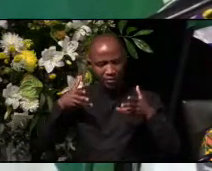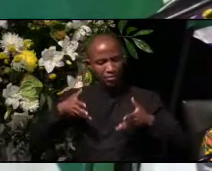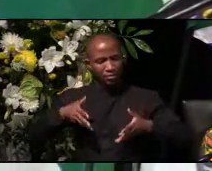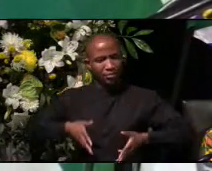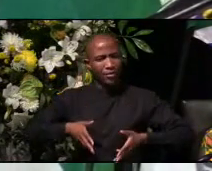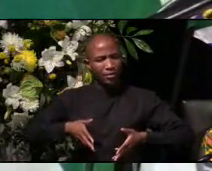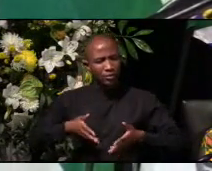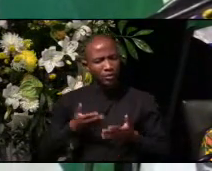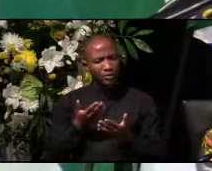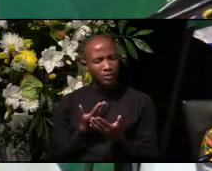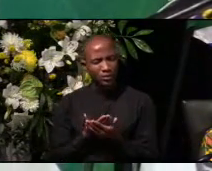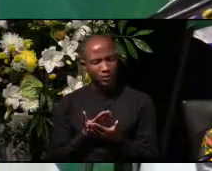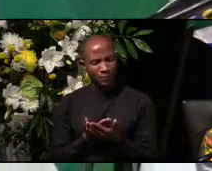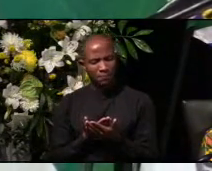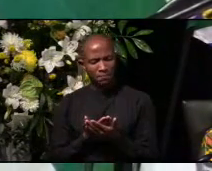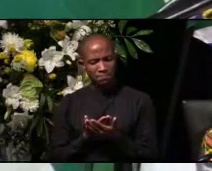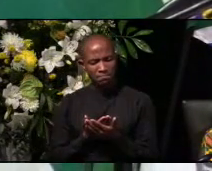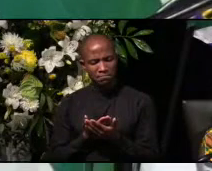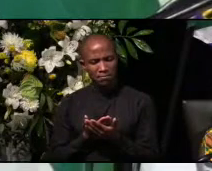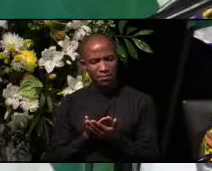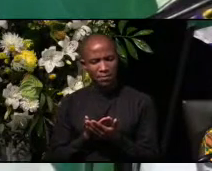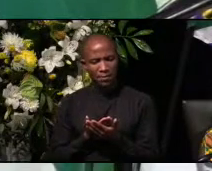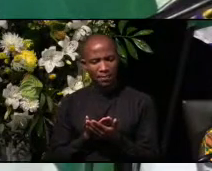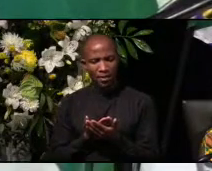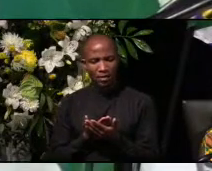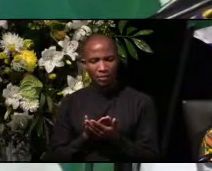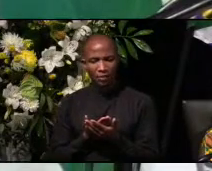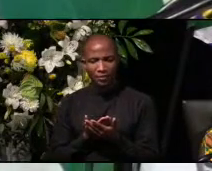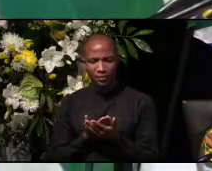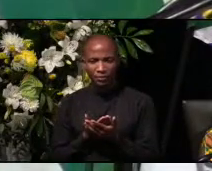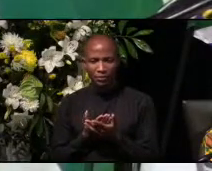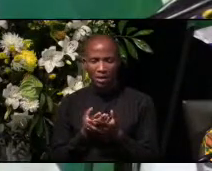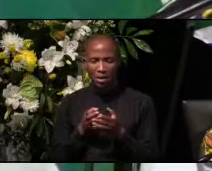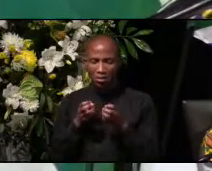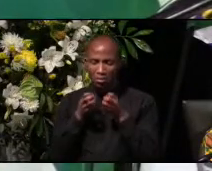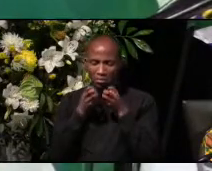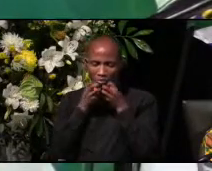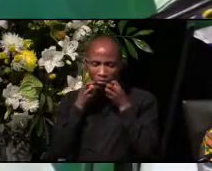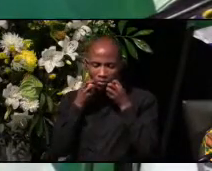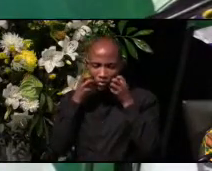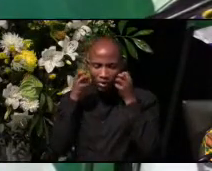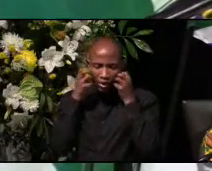like I said Moses Cortana was a theoretician